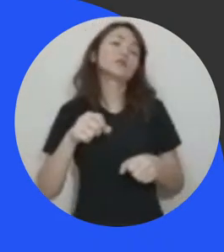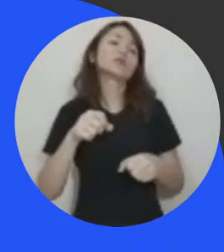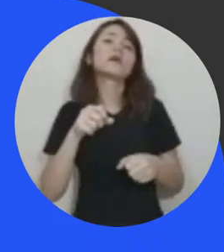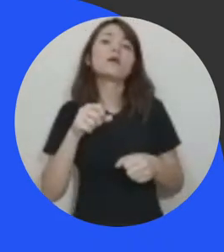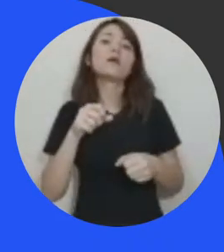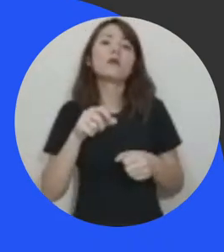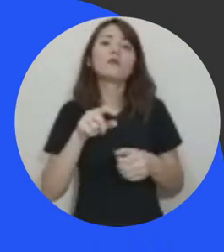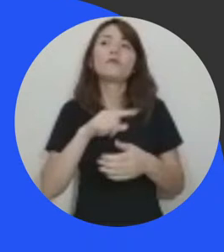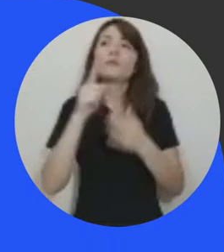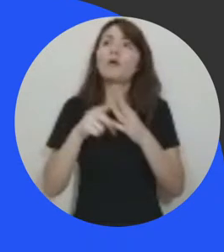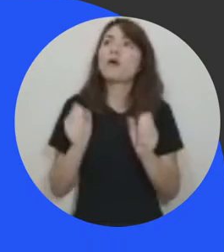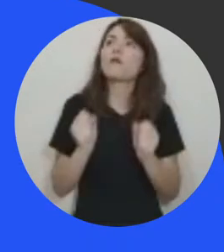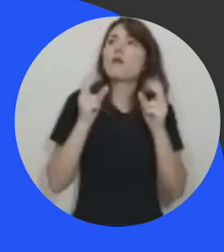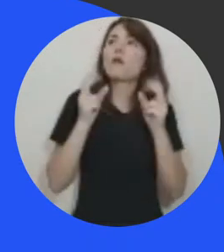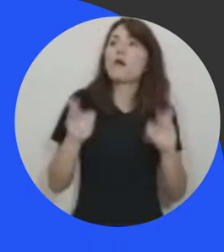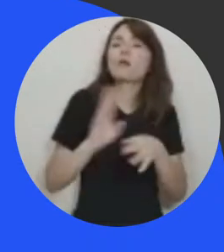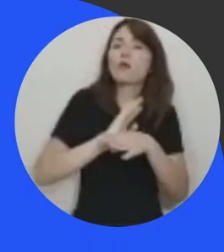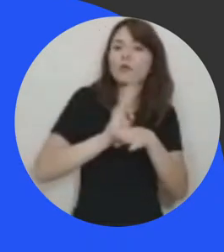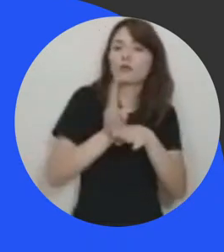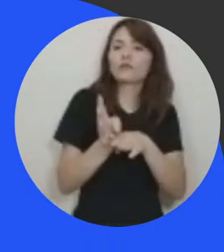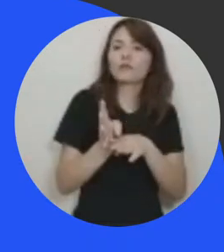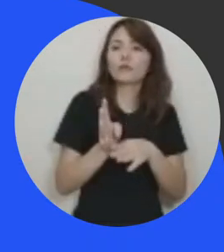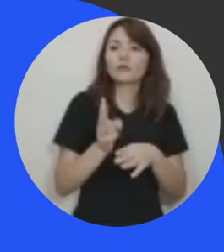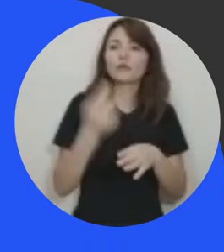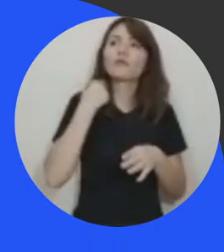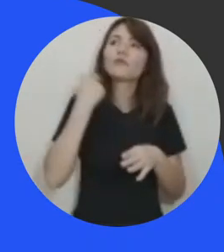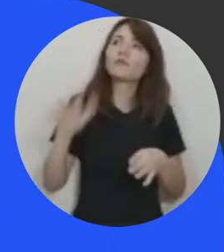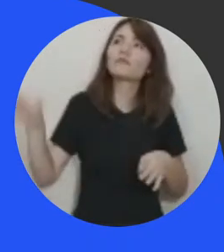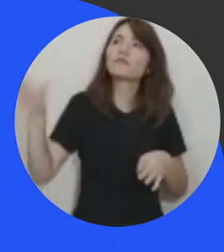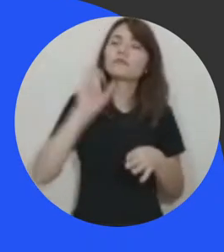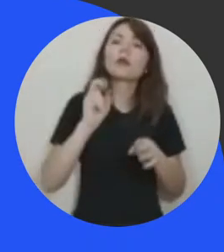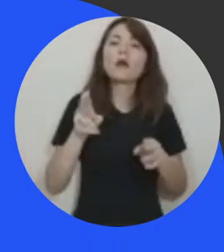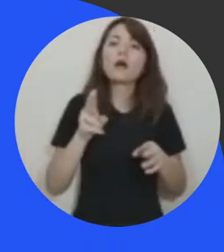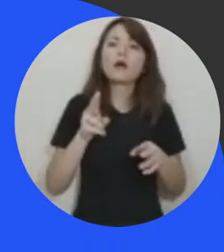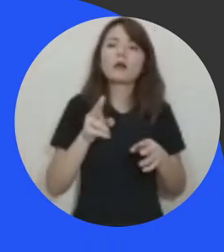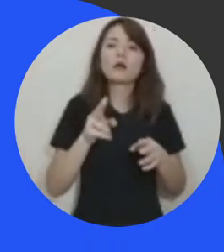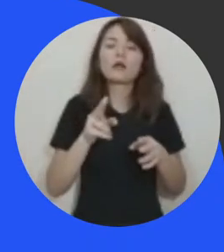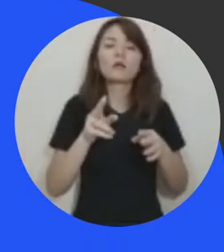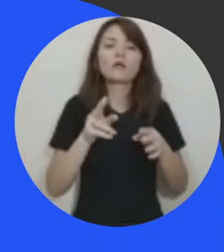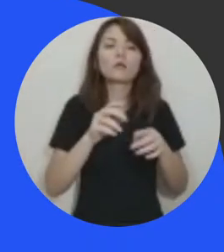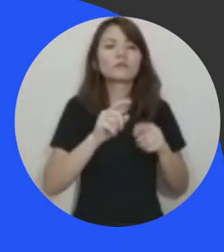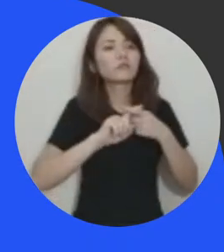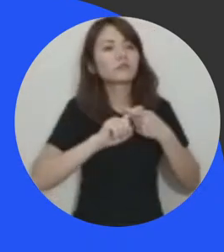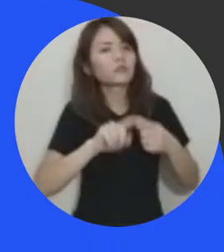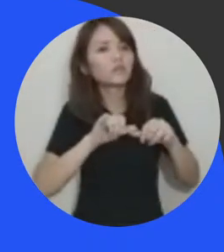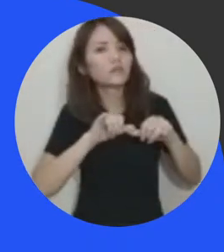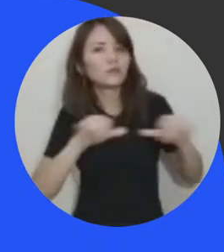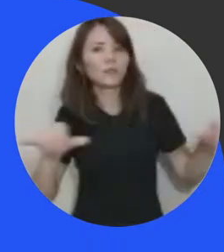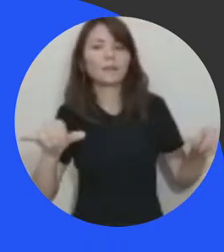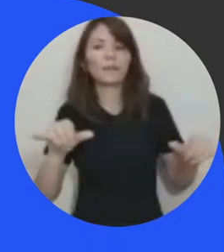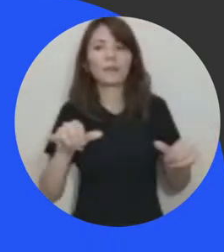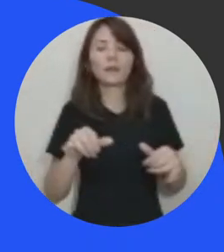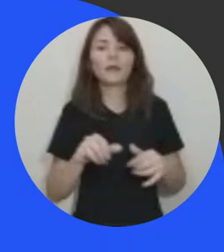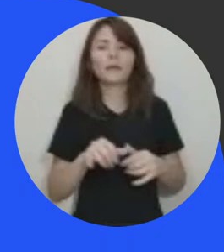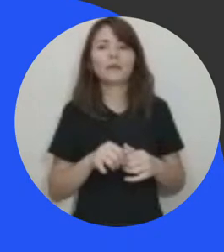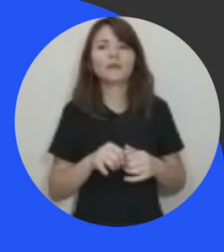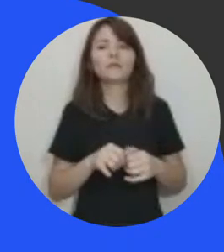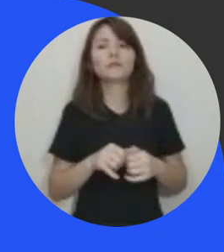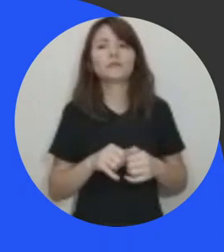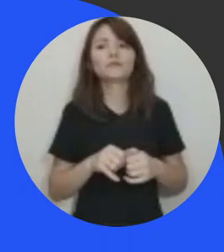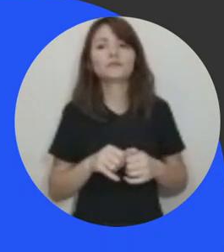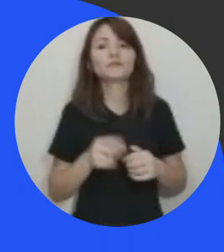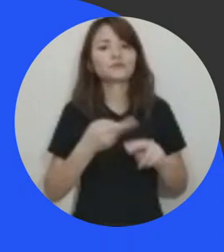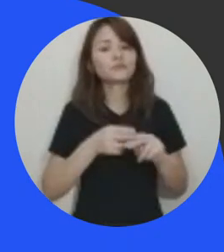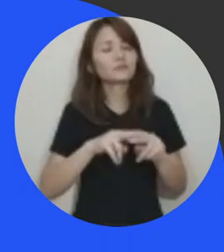itself in the UK? And then after that, the question is it becoming more transmissible? Are